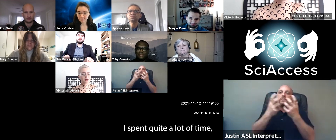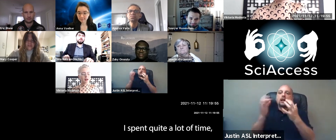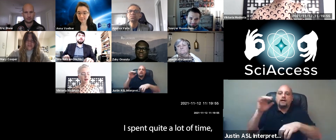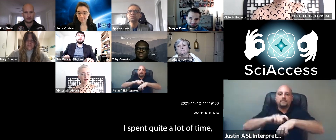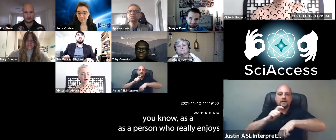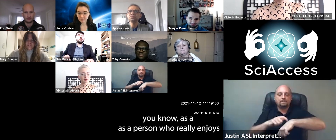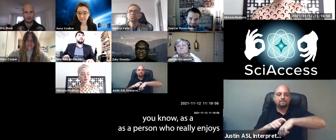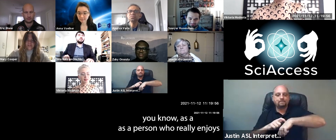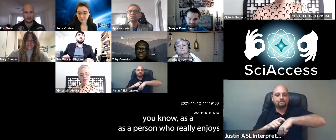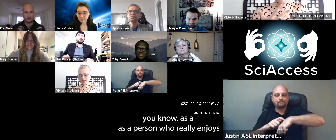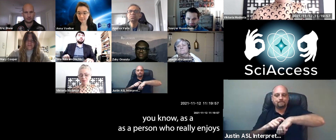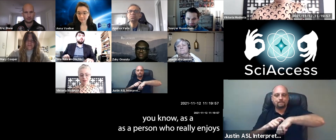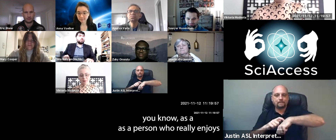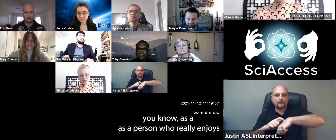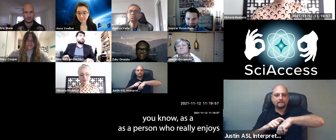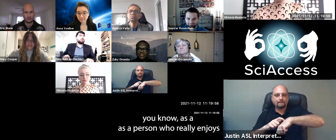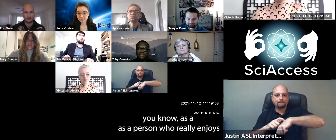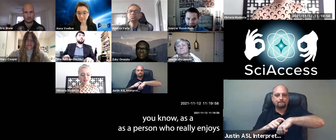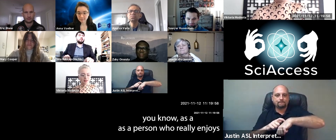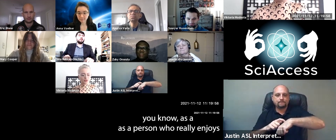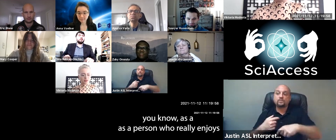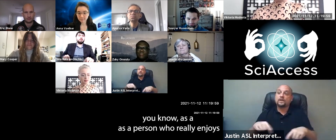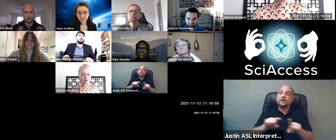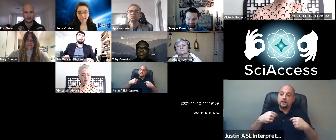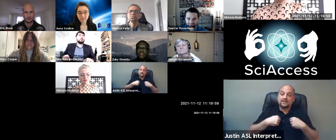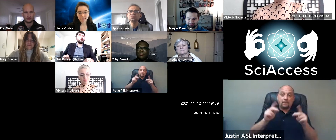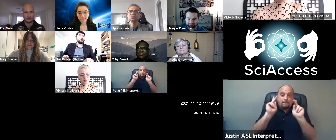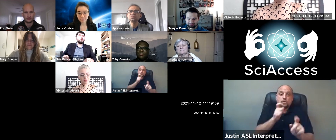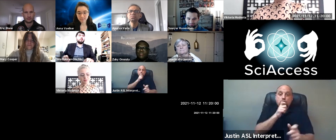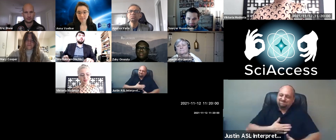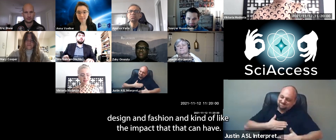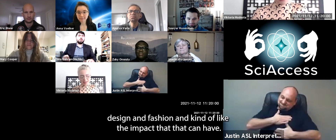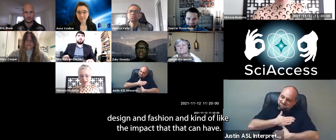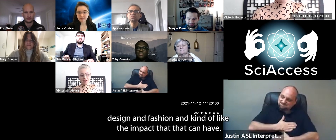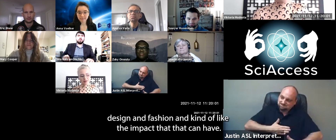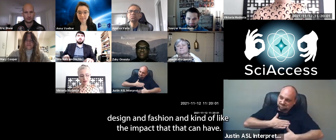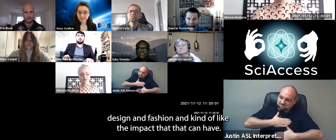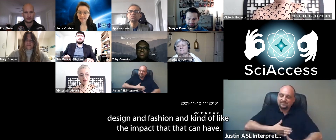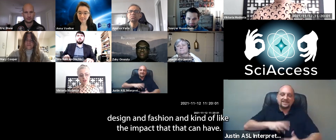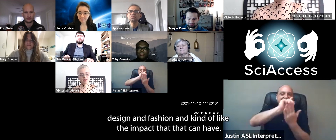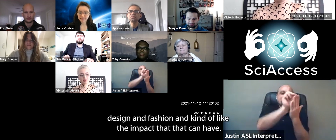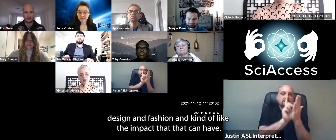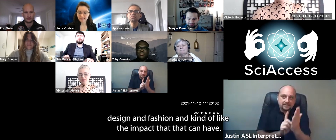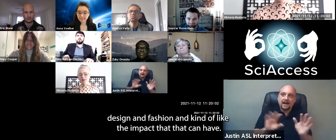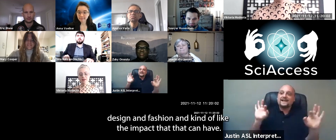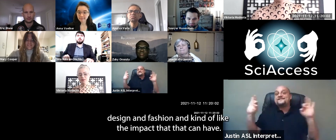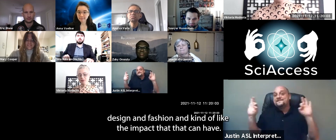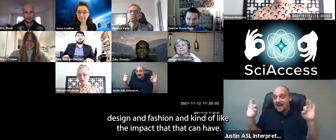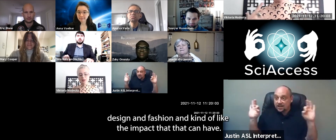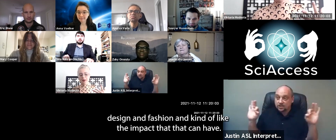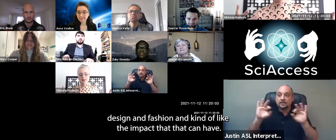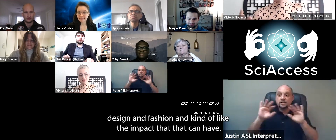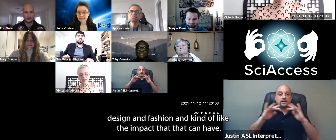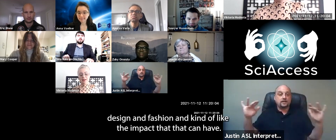time, as a person who really enjoys design and fashion and kind of like